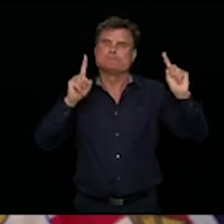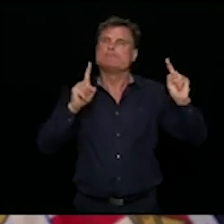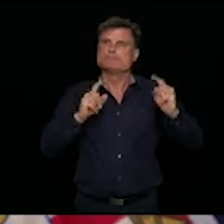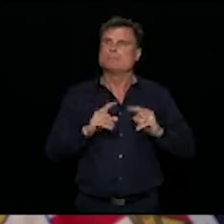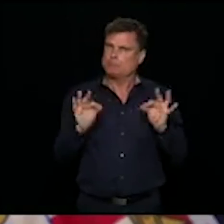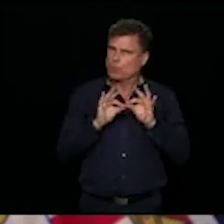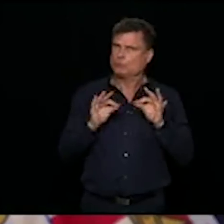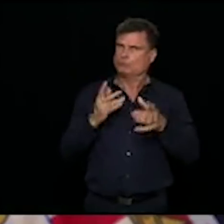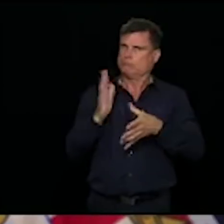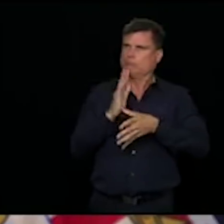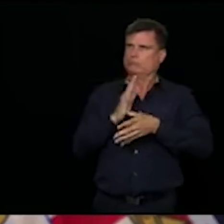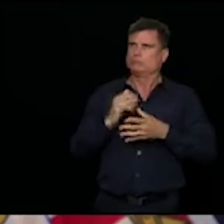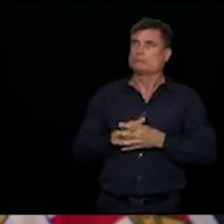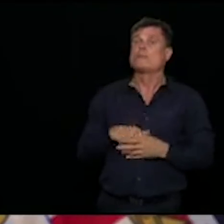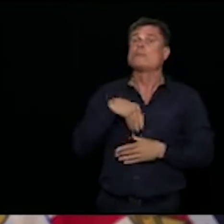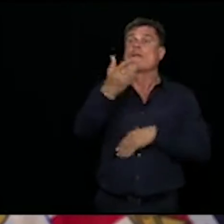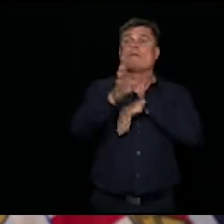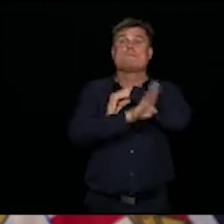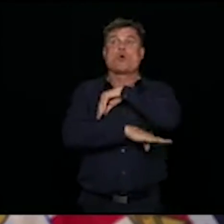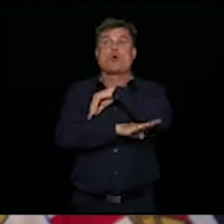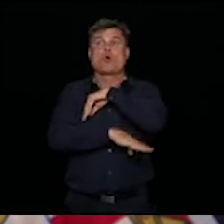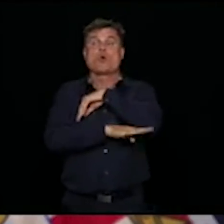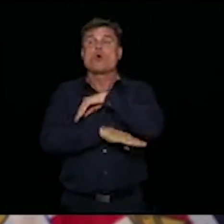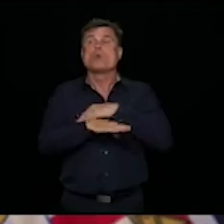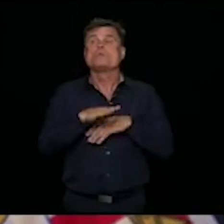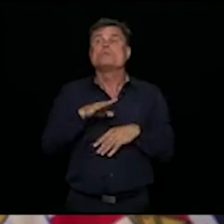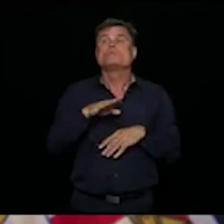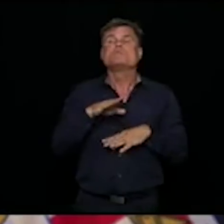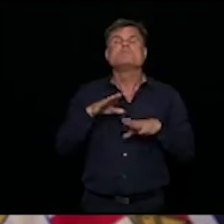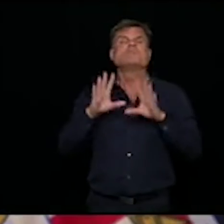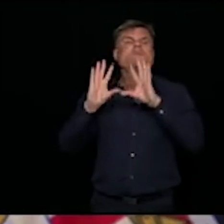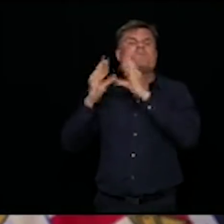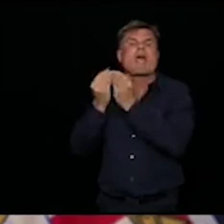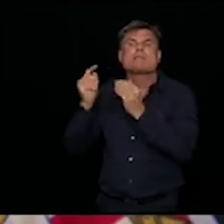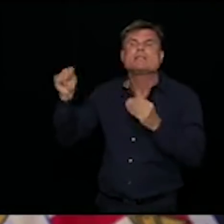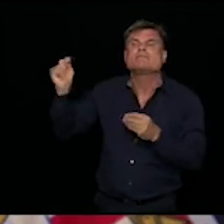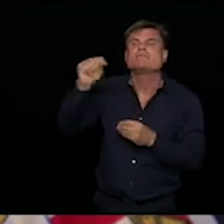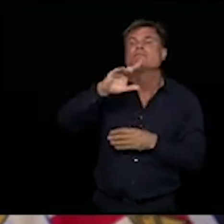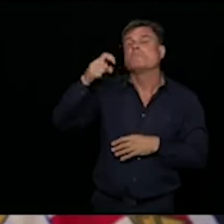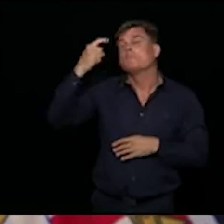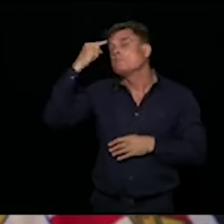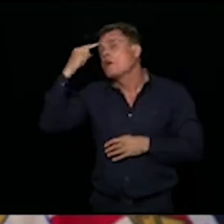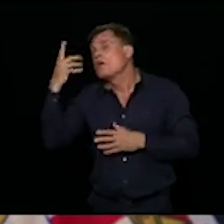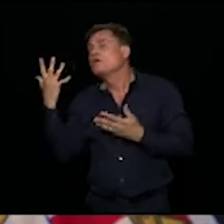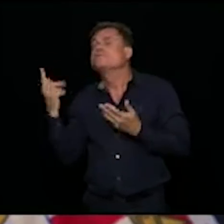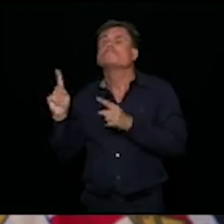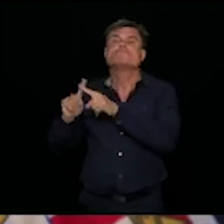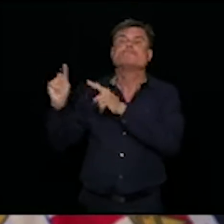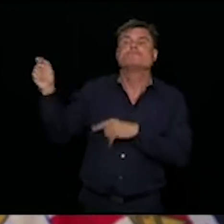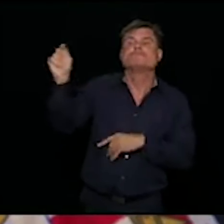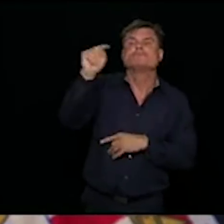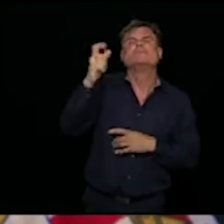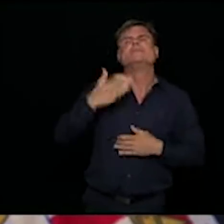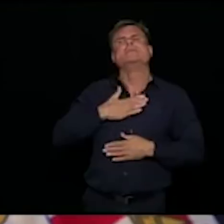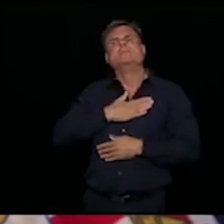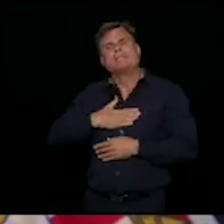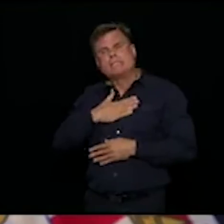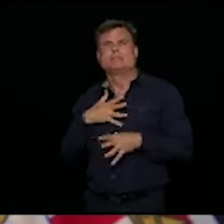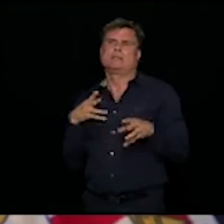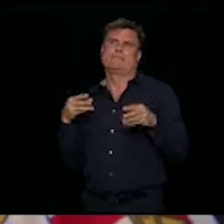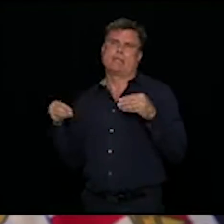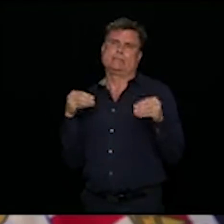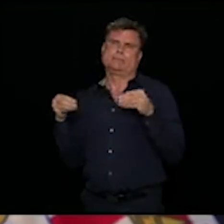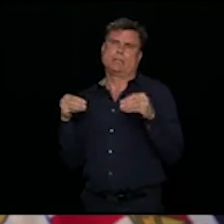place will make that happen. When September comes, I ask families, employers to please continue to be